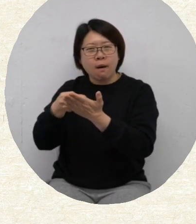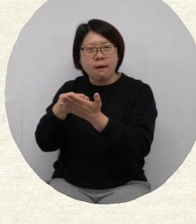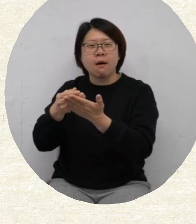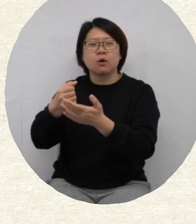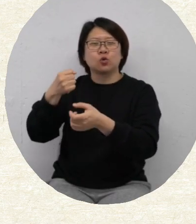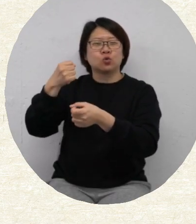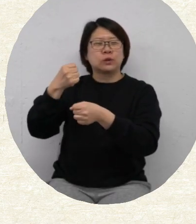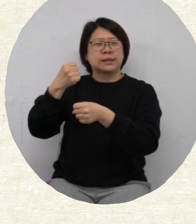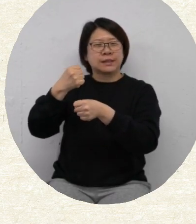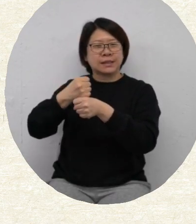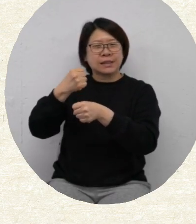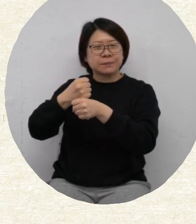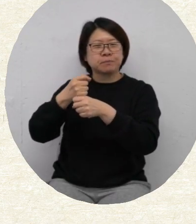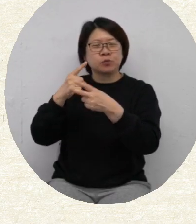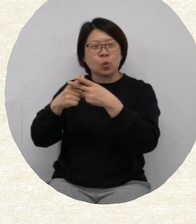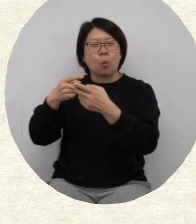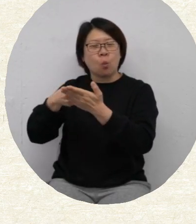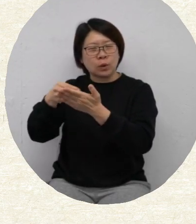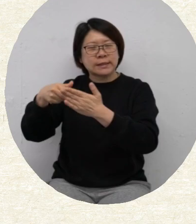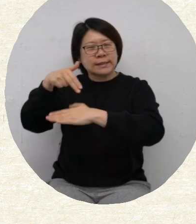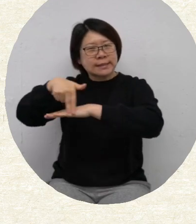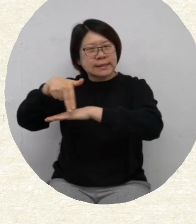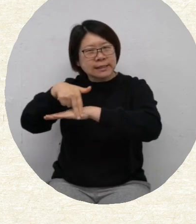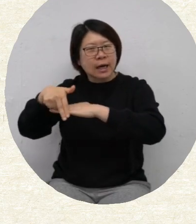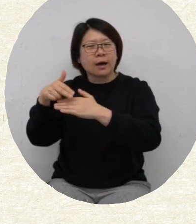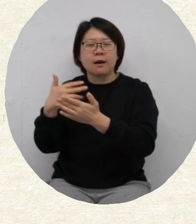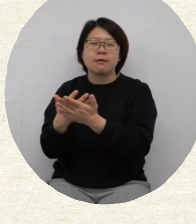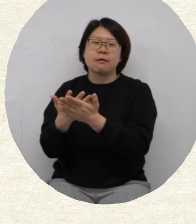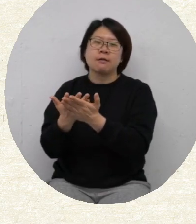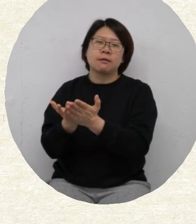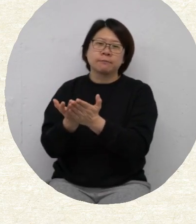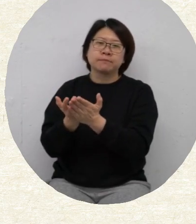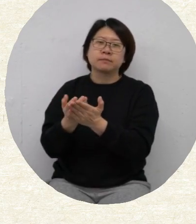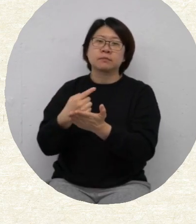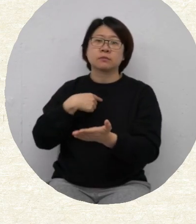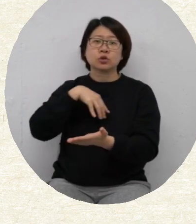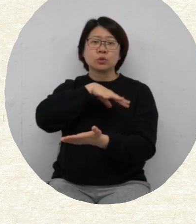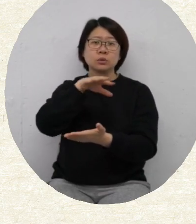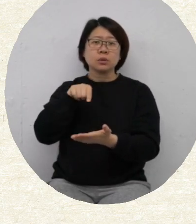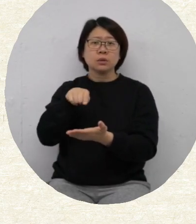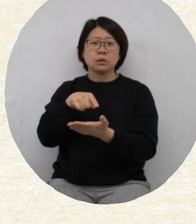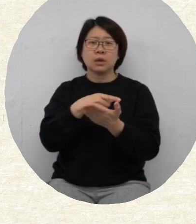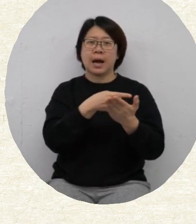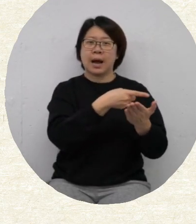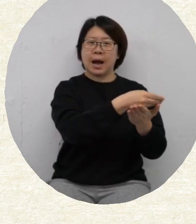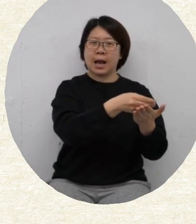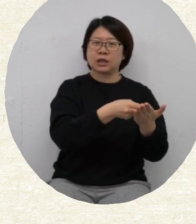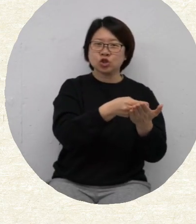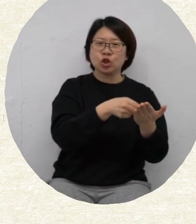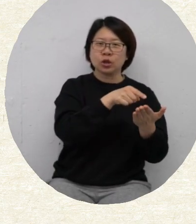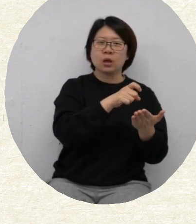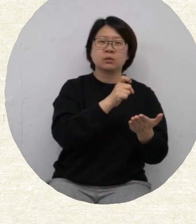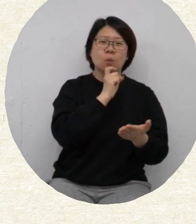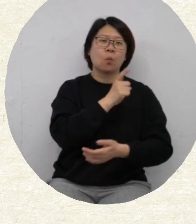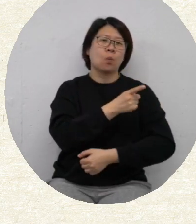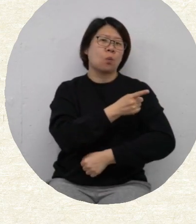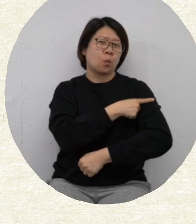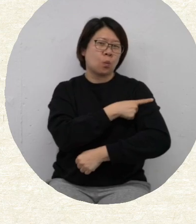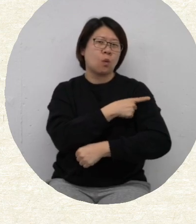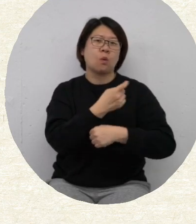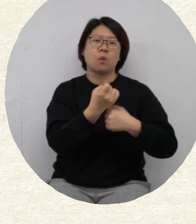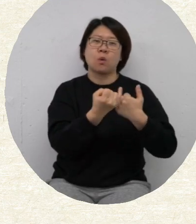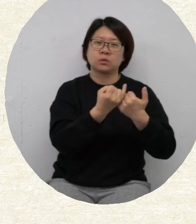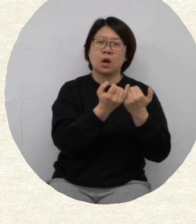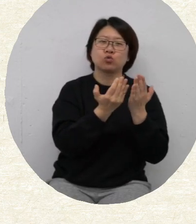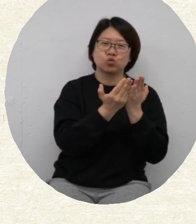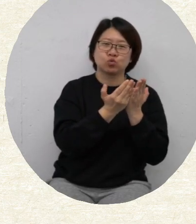on. But our program is all fine arts program. And we have students,